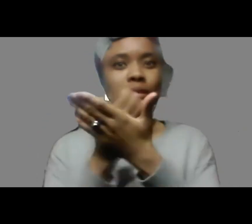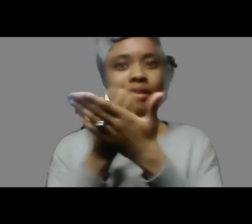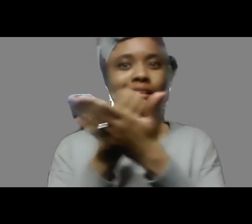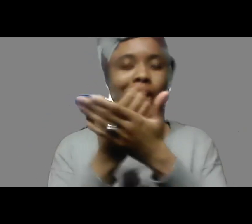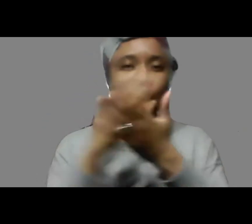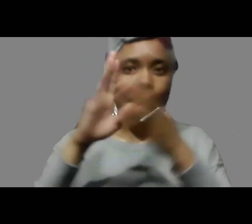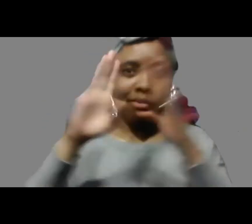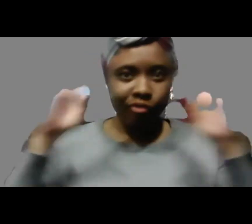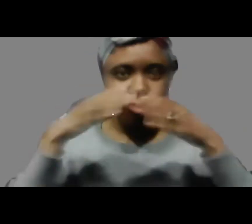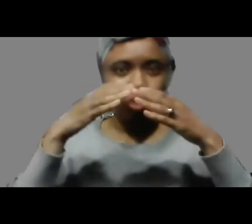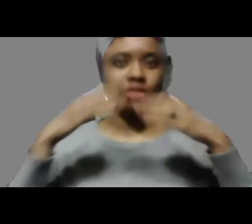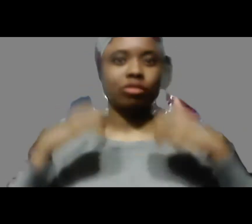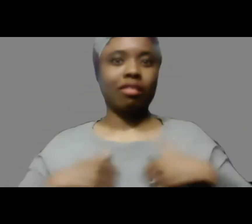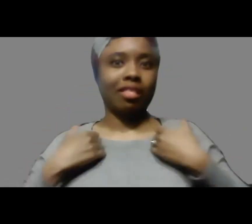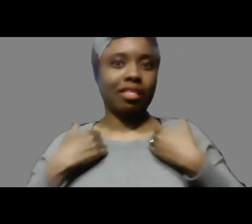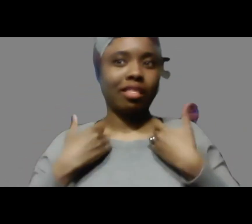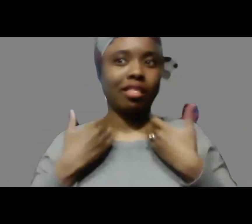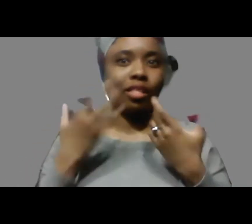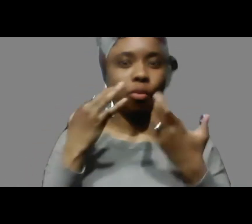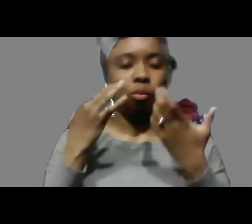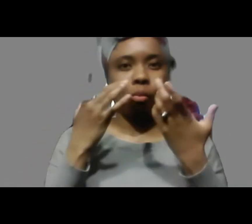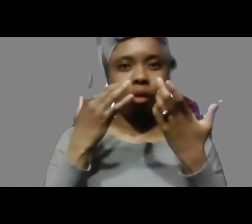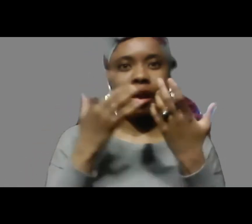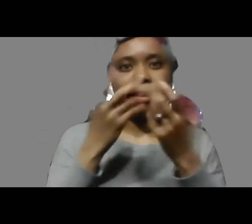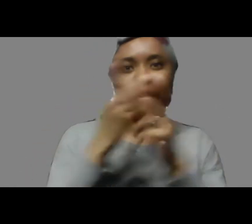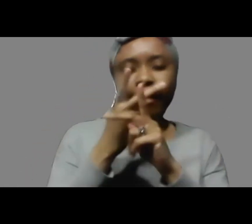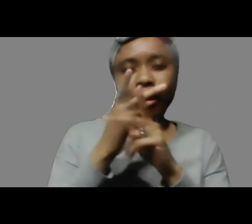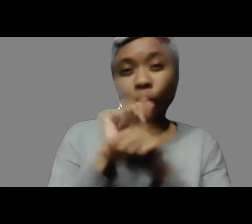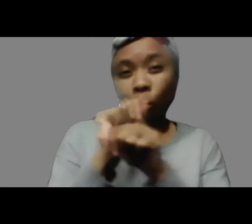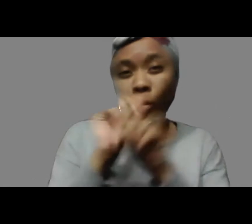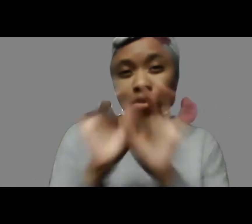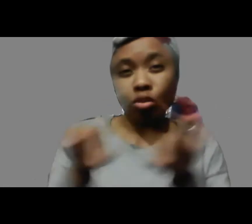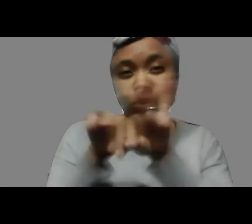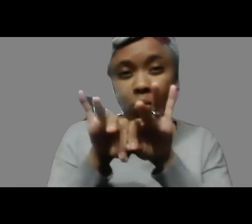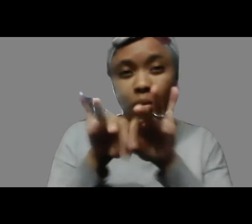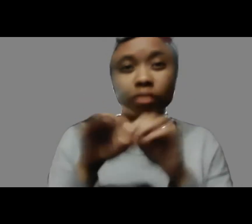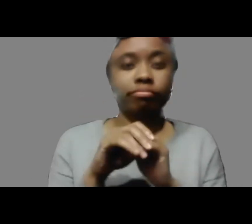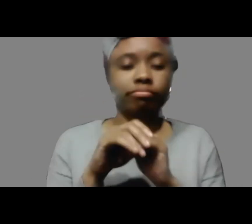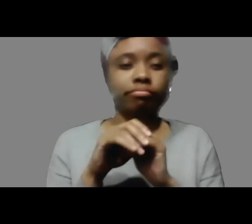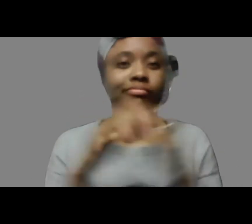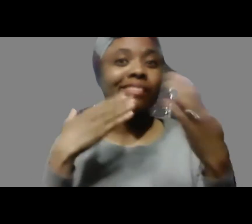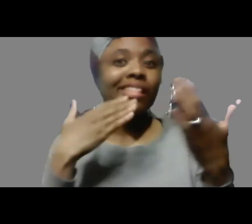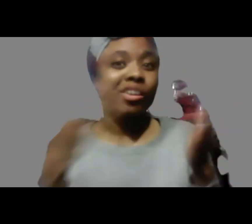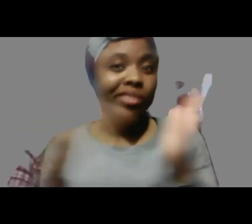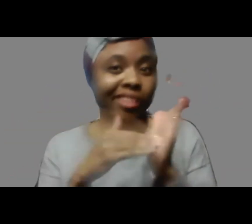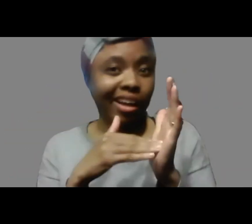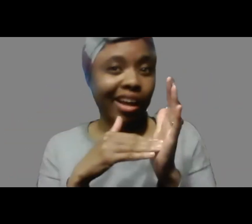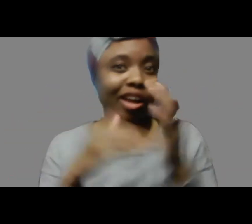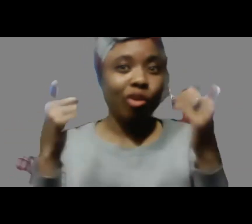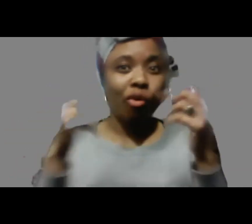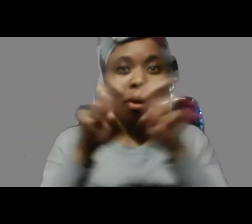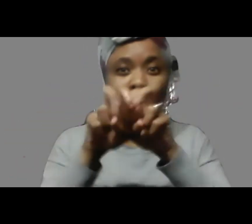life, why care work is so central in that. So I want to say thank you again to all of our